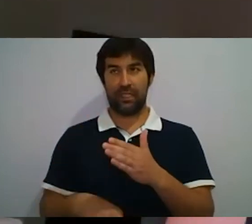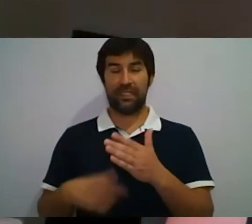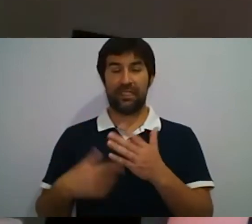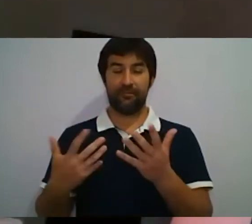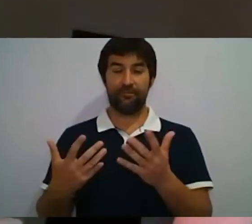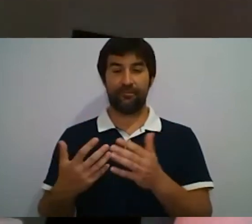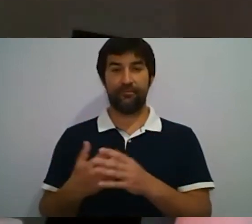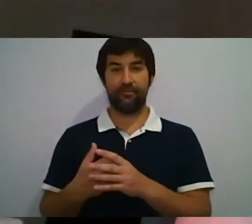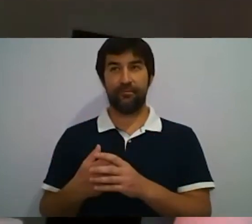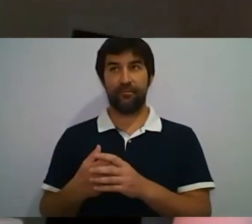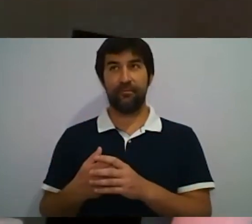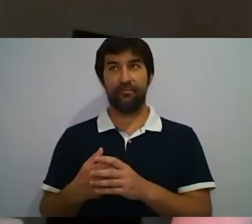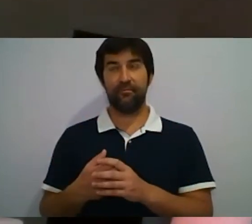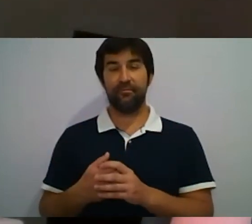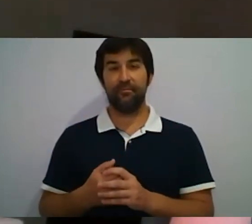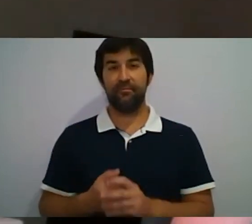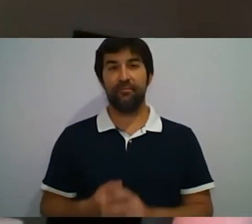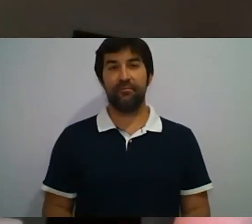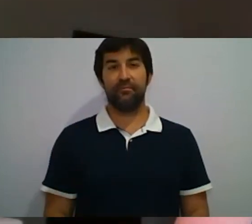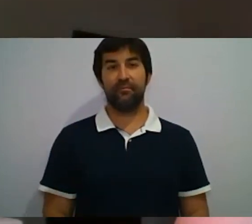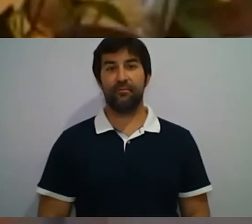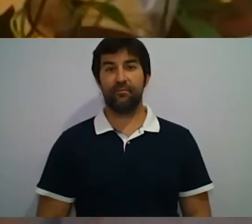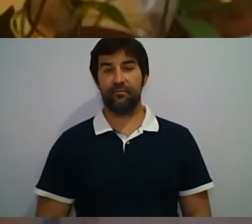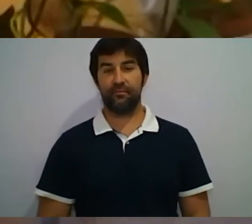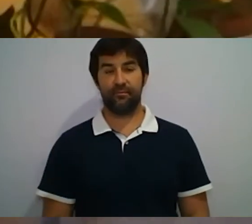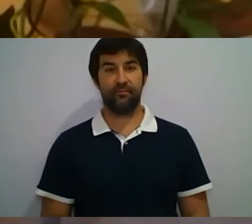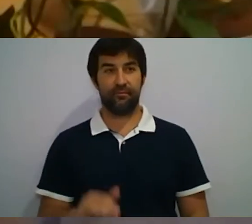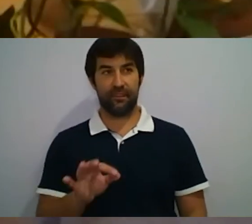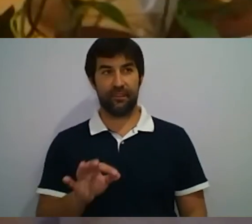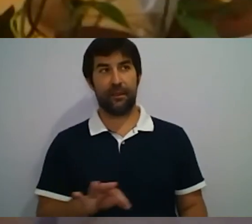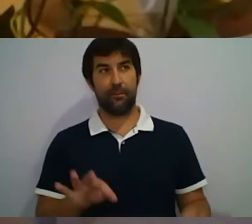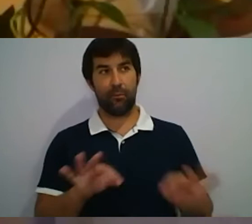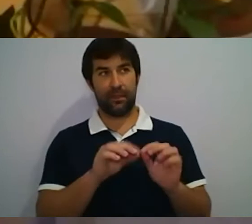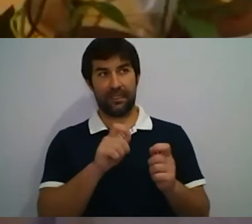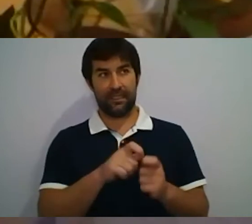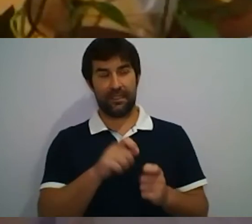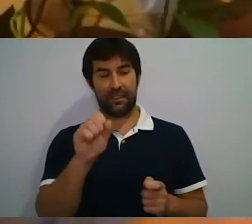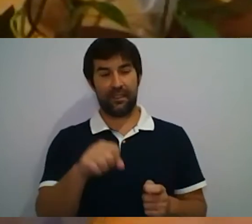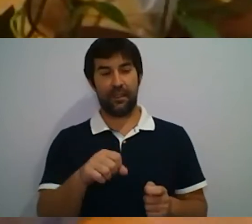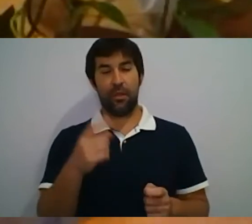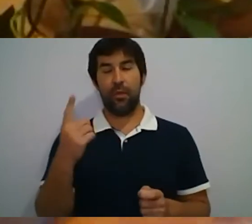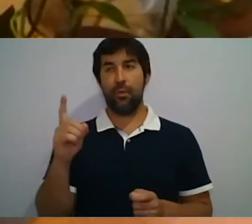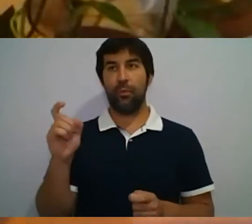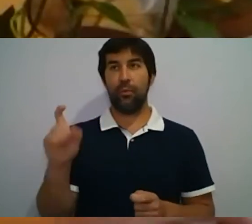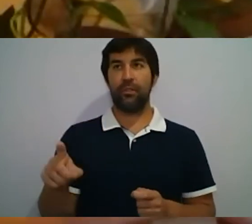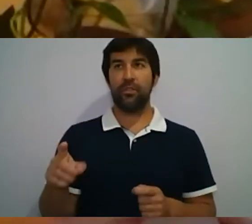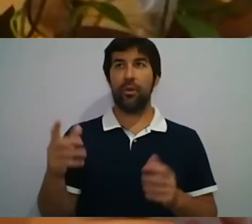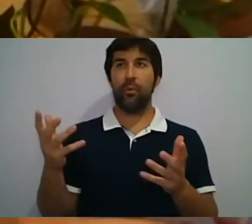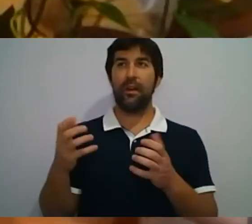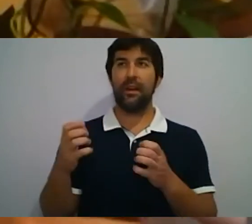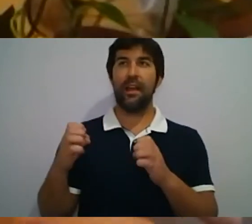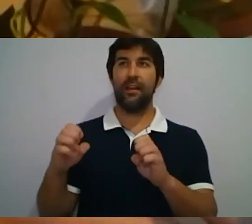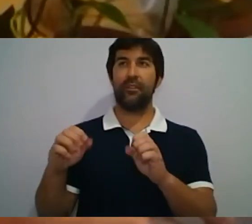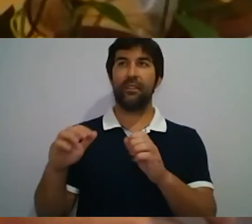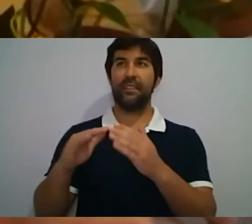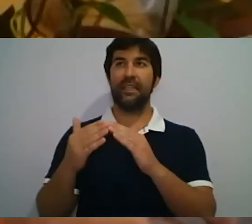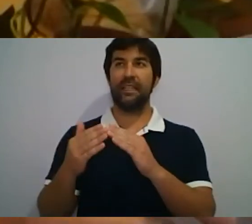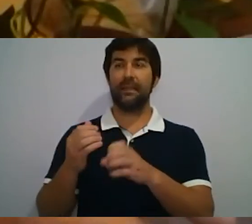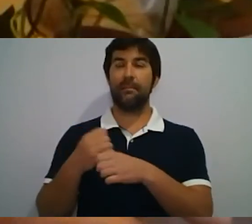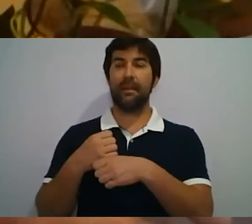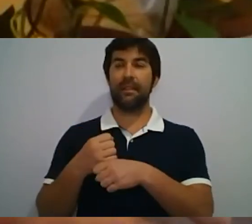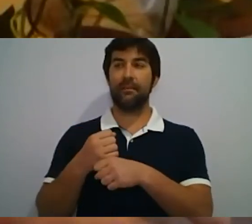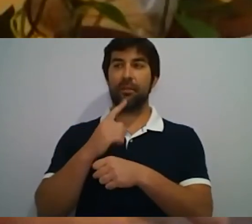we rarely can afford to mitigate all of them that come to us. In order to prioritize them, we look at, is there an imminent danger?